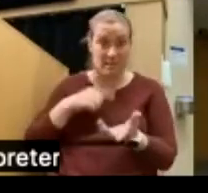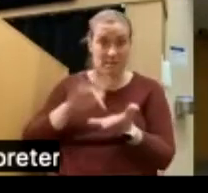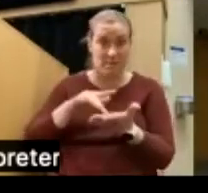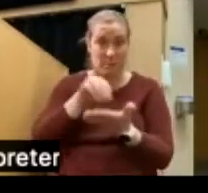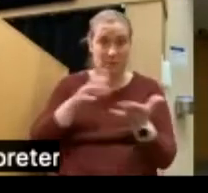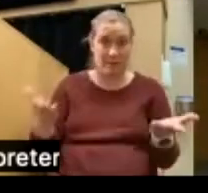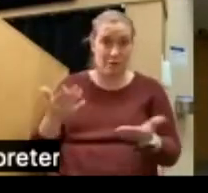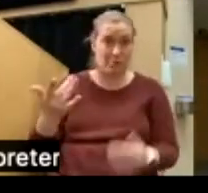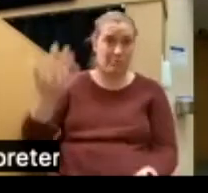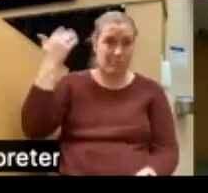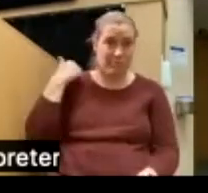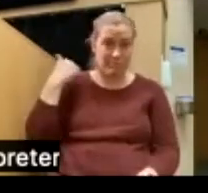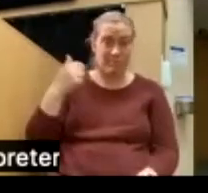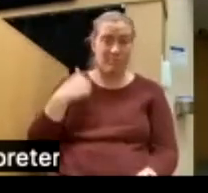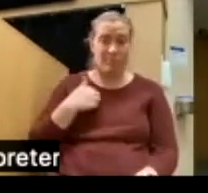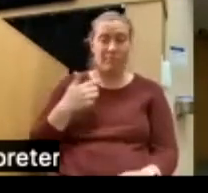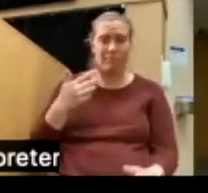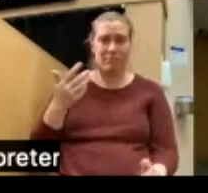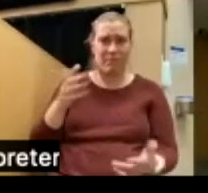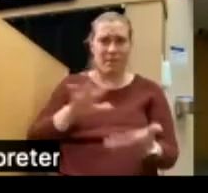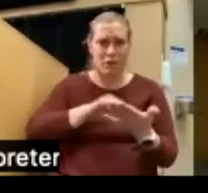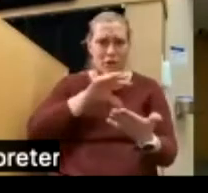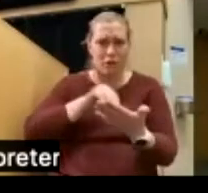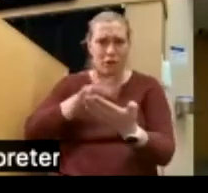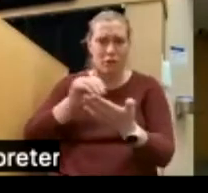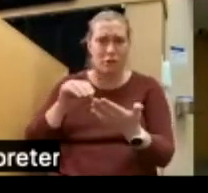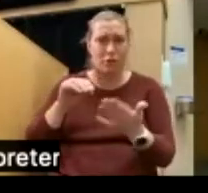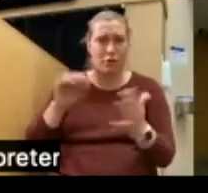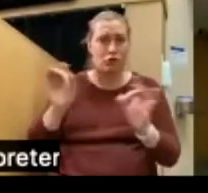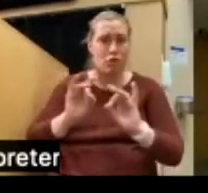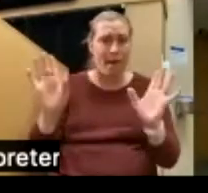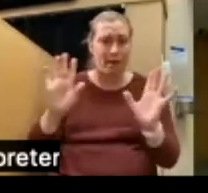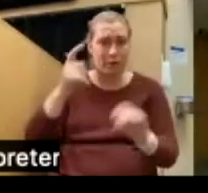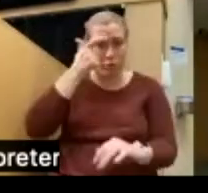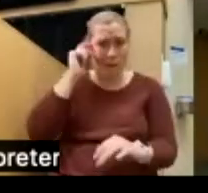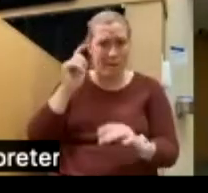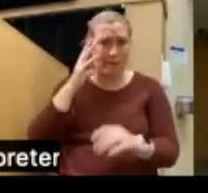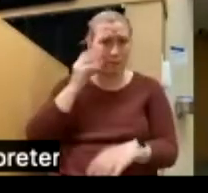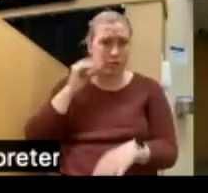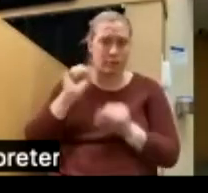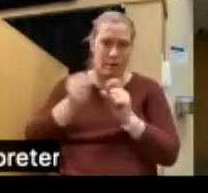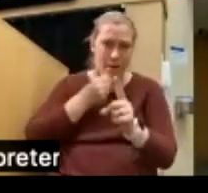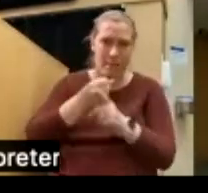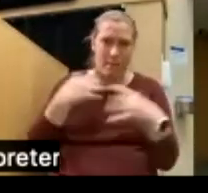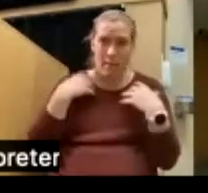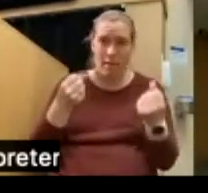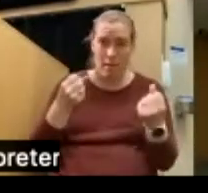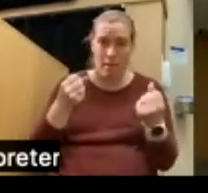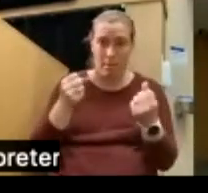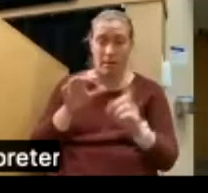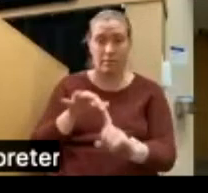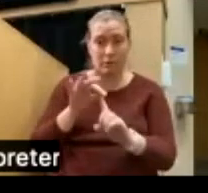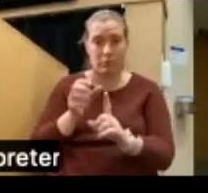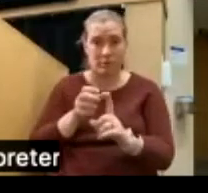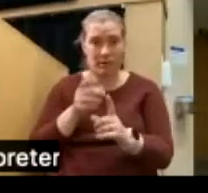here, learned all the different ways that traumatic experiences can impact our health, particularly when we're kids. We also